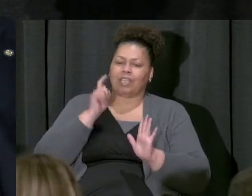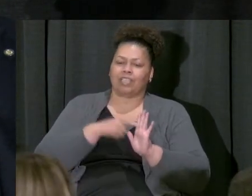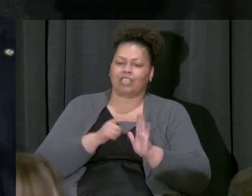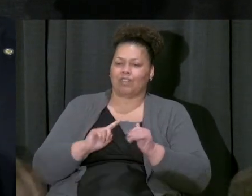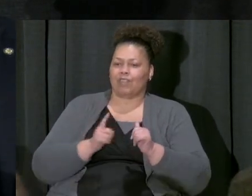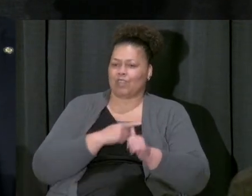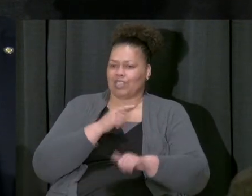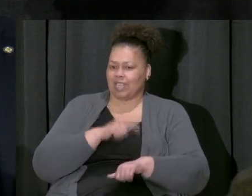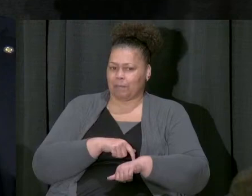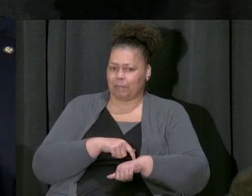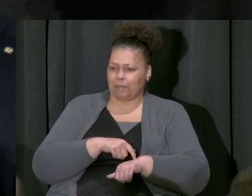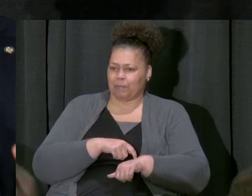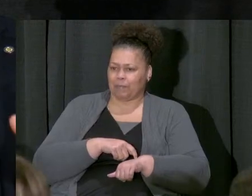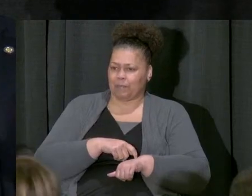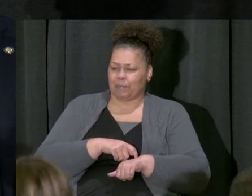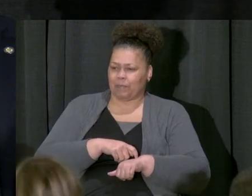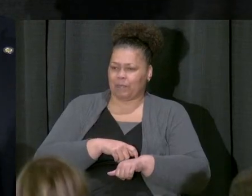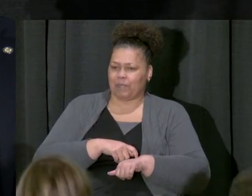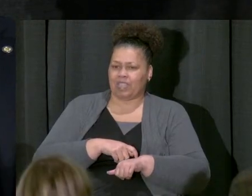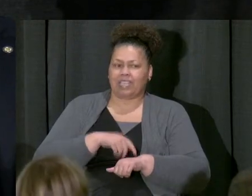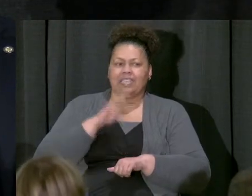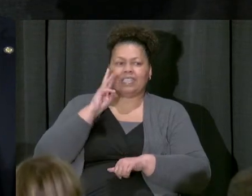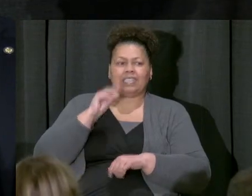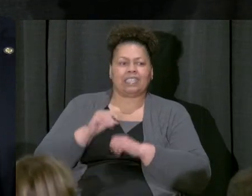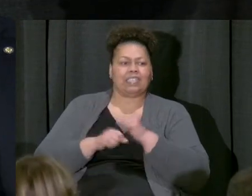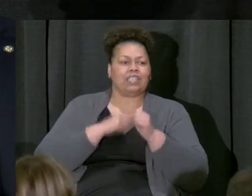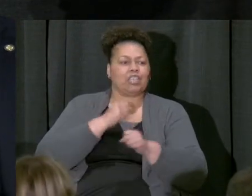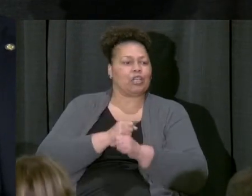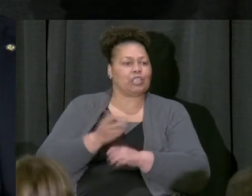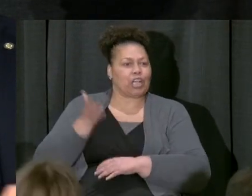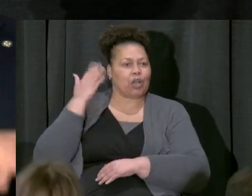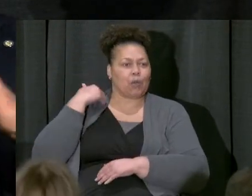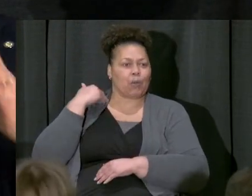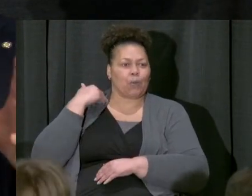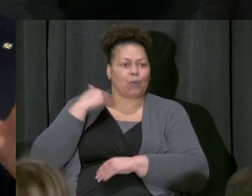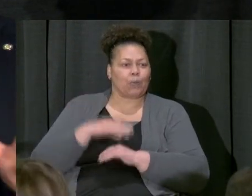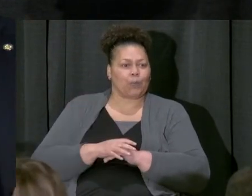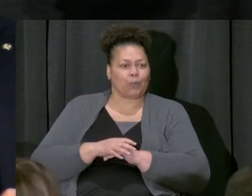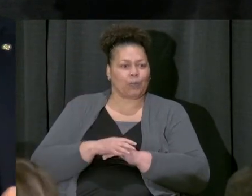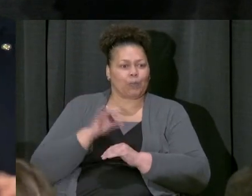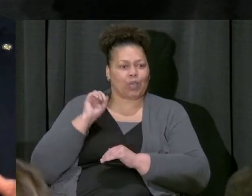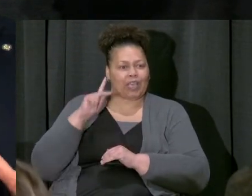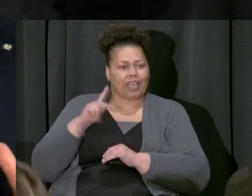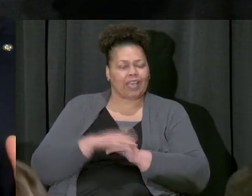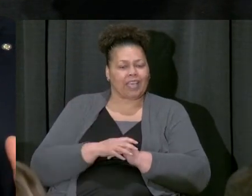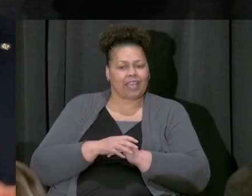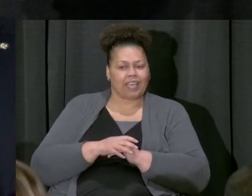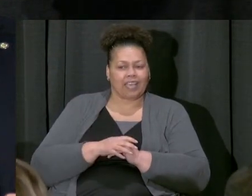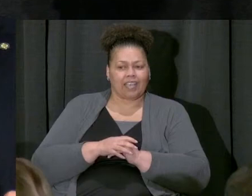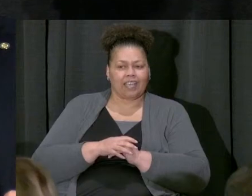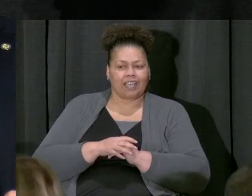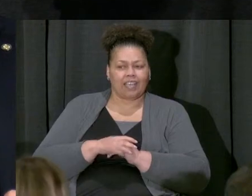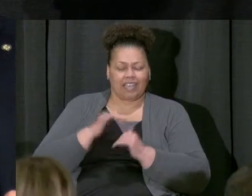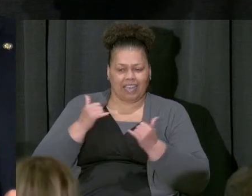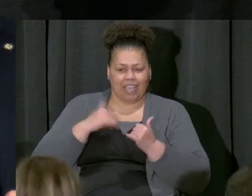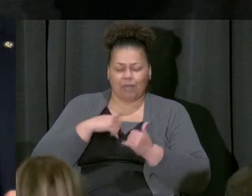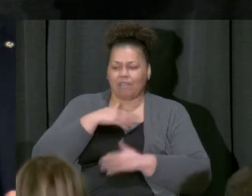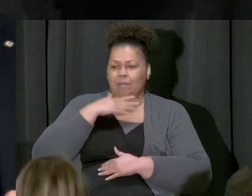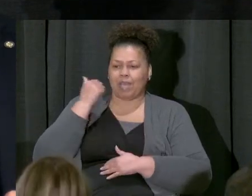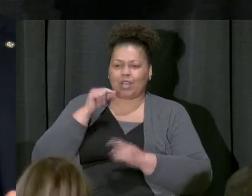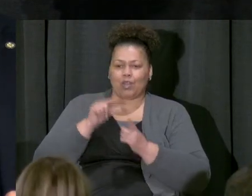time. That's 60 years ago, okay? So now we got really better error word recognition,